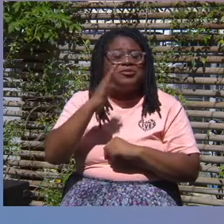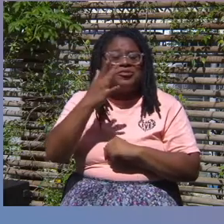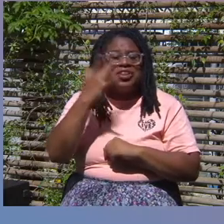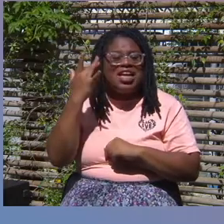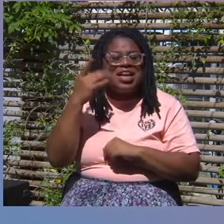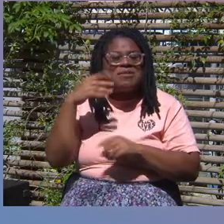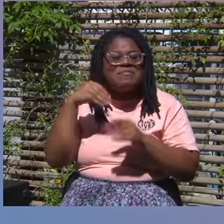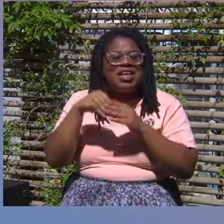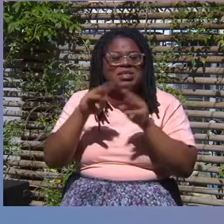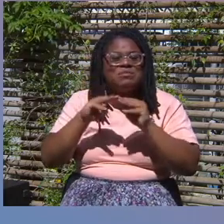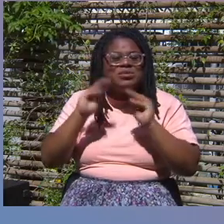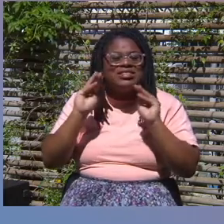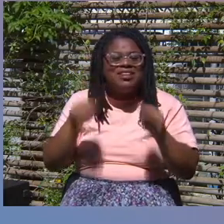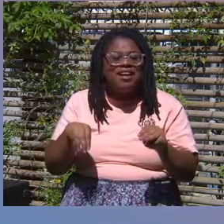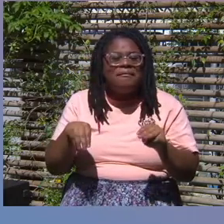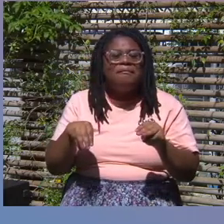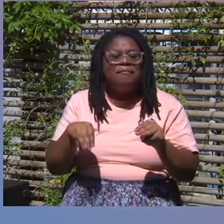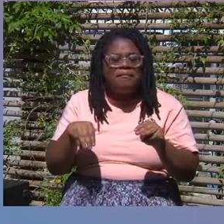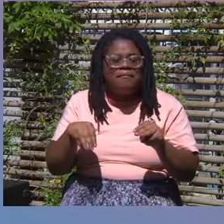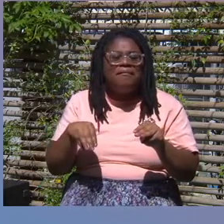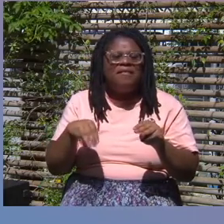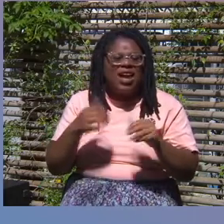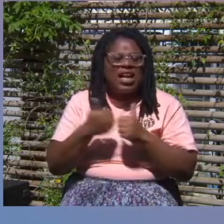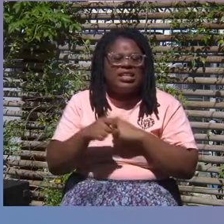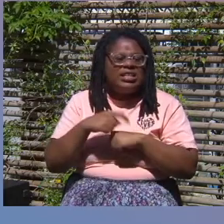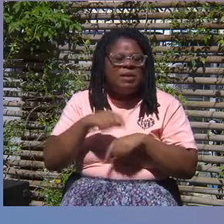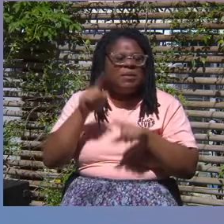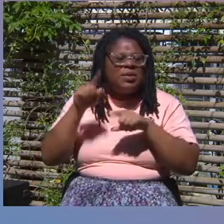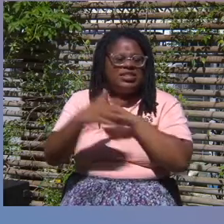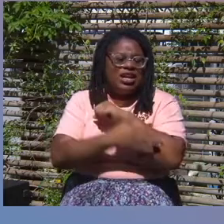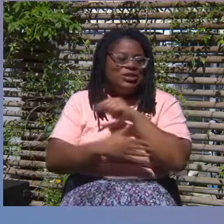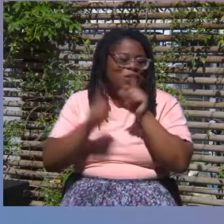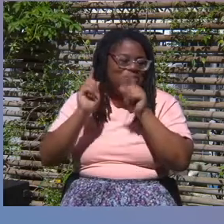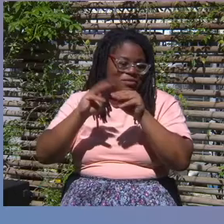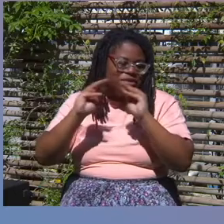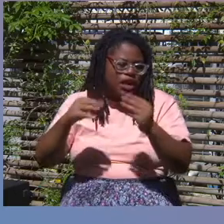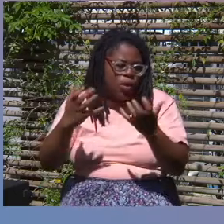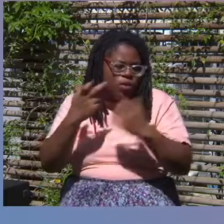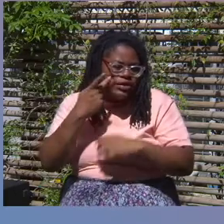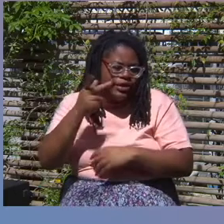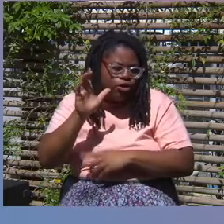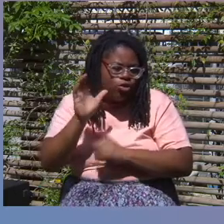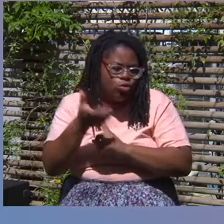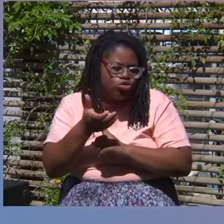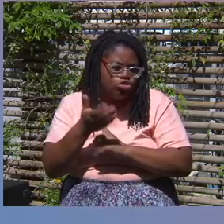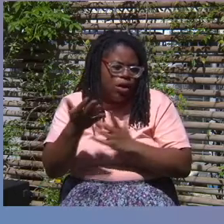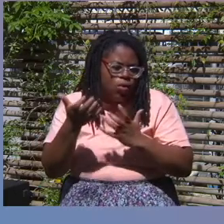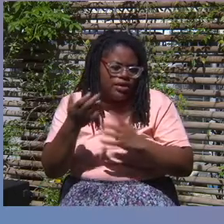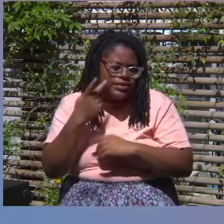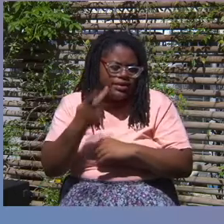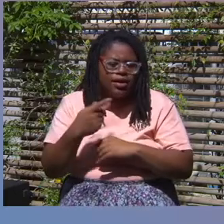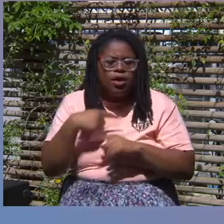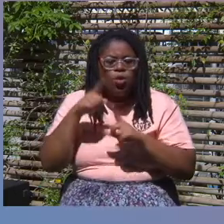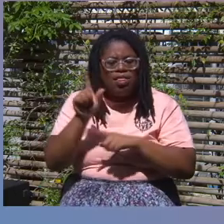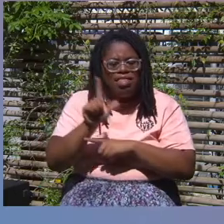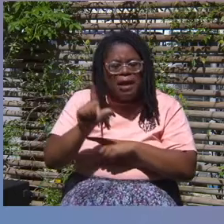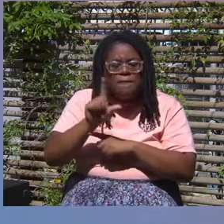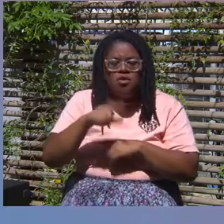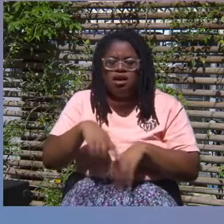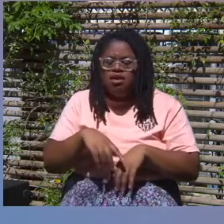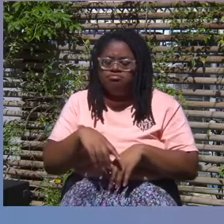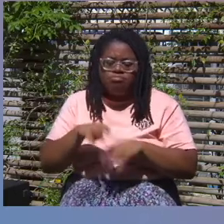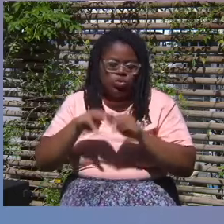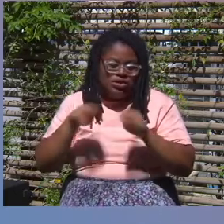forget being in a museum. Anytime I go to a country, I go to the museum. I want to see what their culture is. I go to the library, the